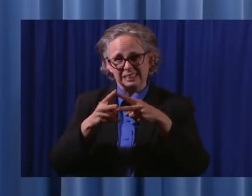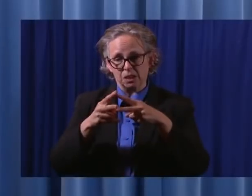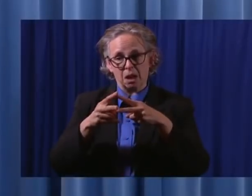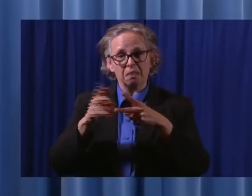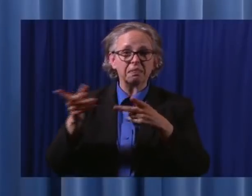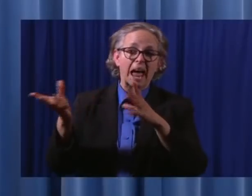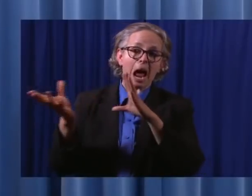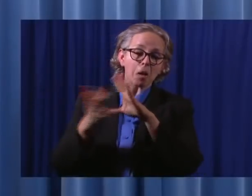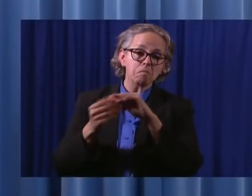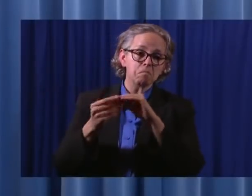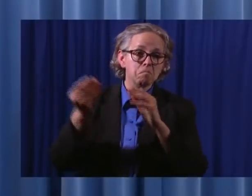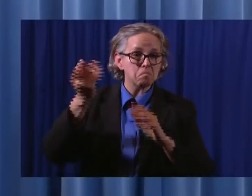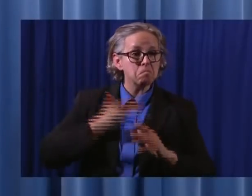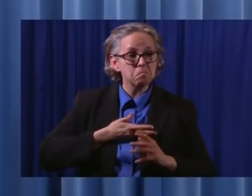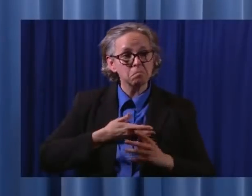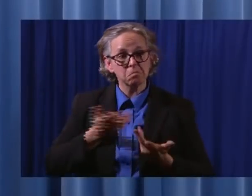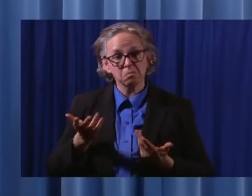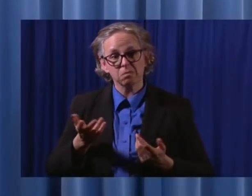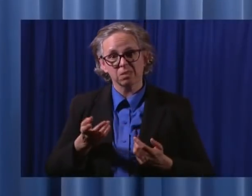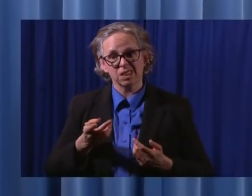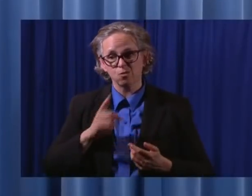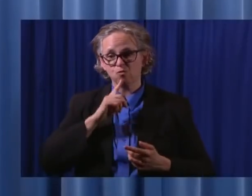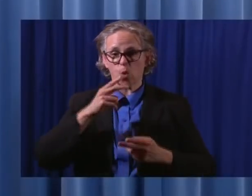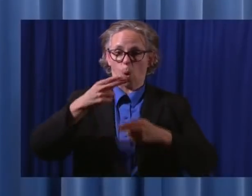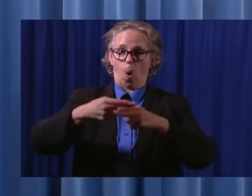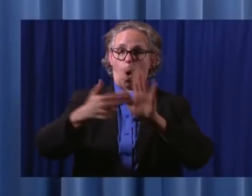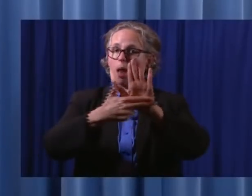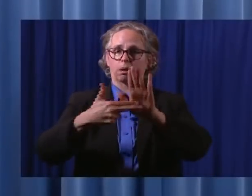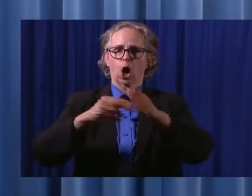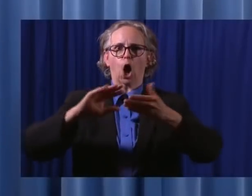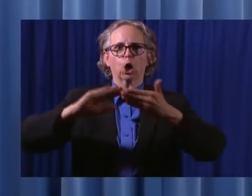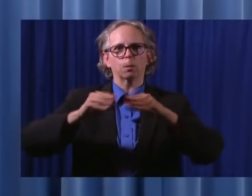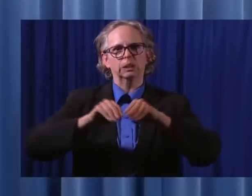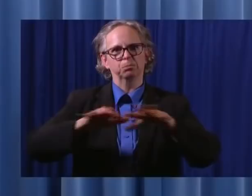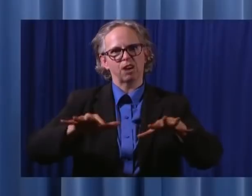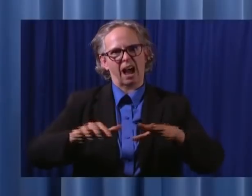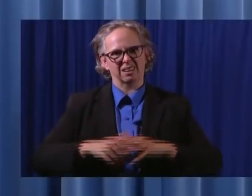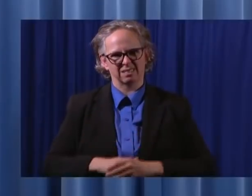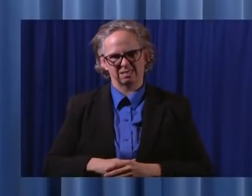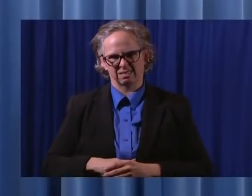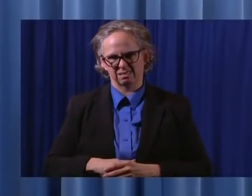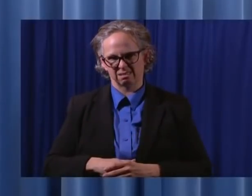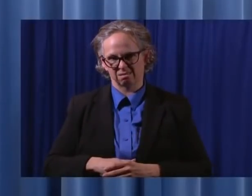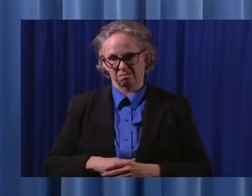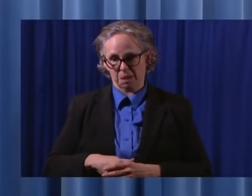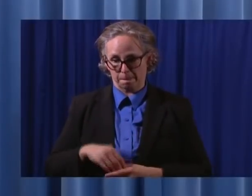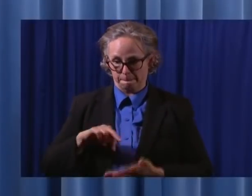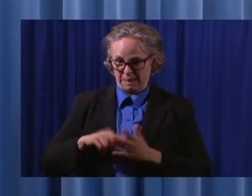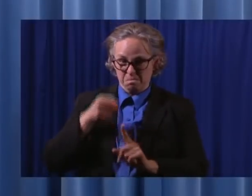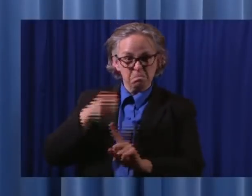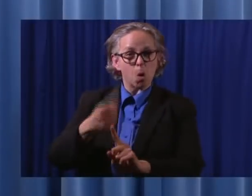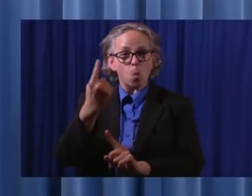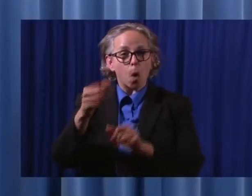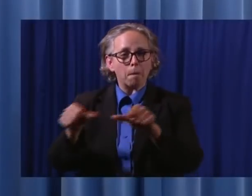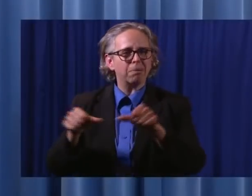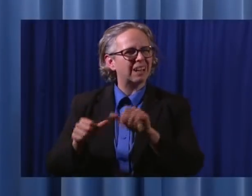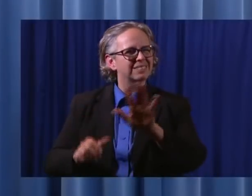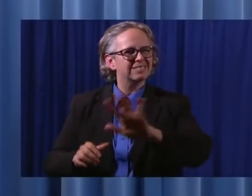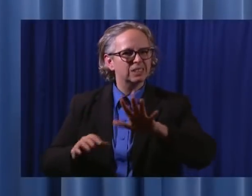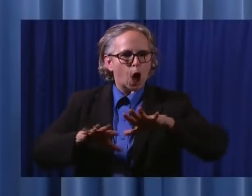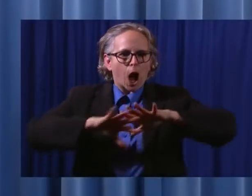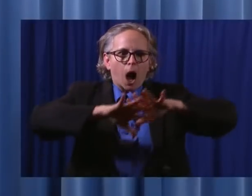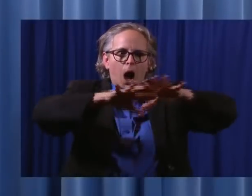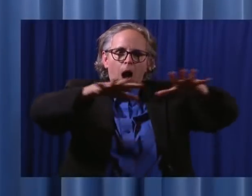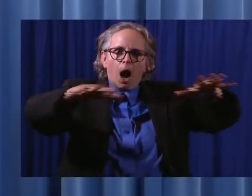this is community spread by and large. In other words, these numbers are not really driven so much